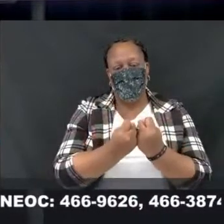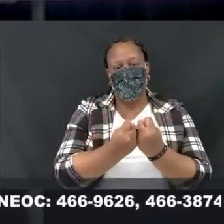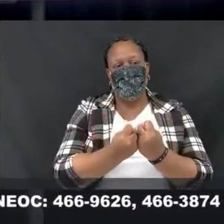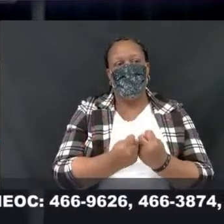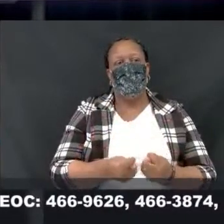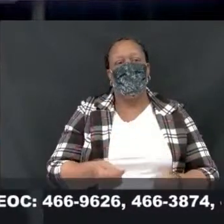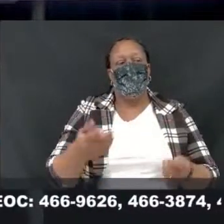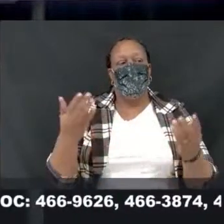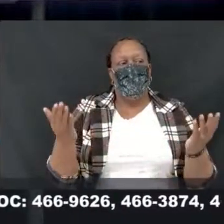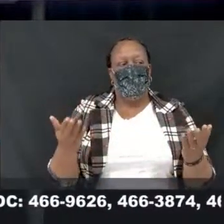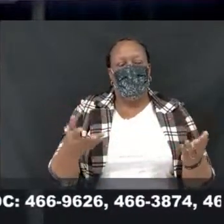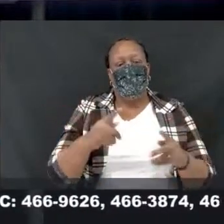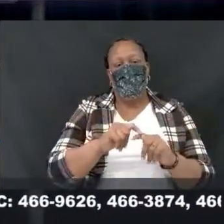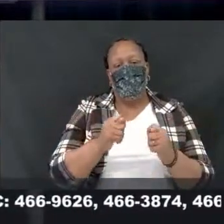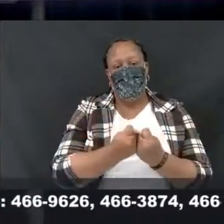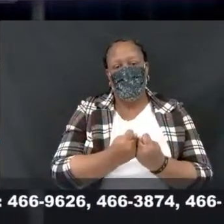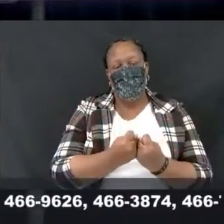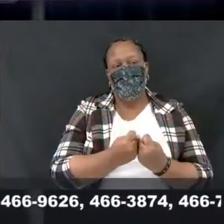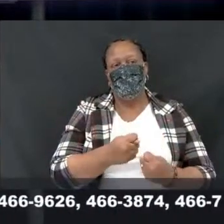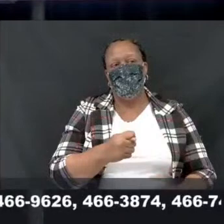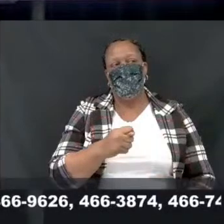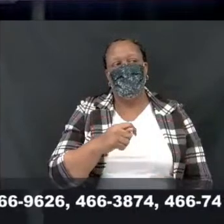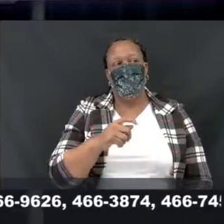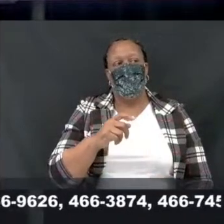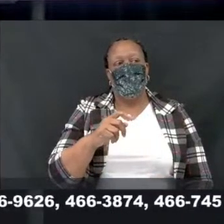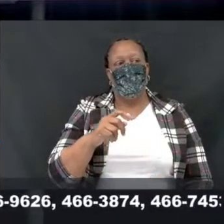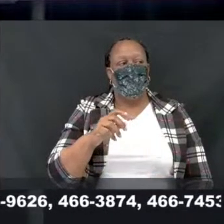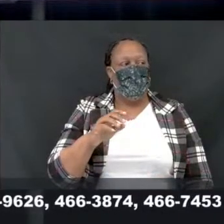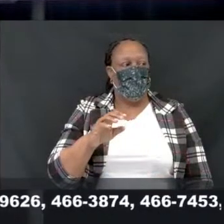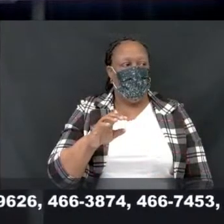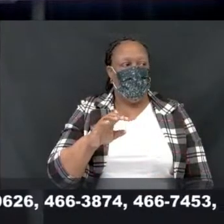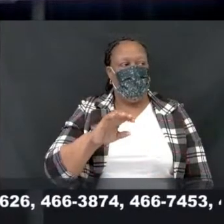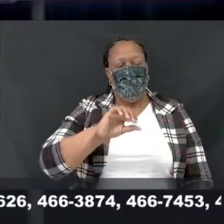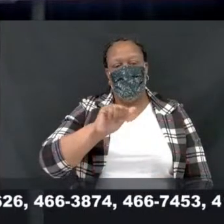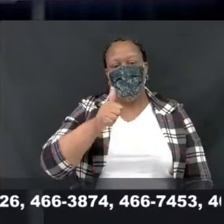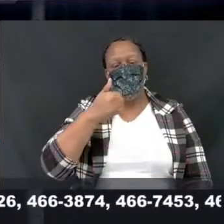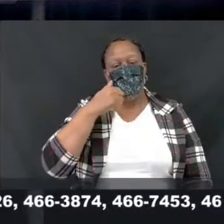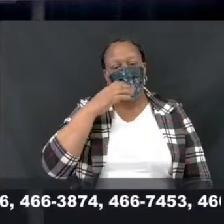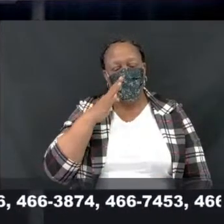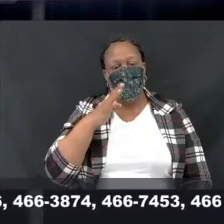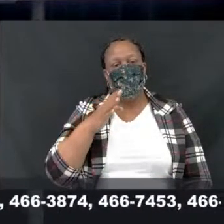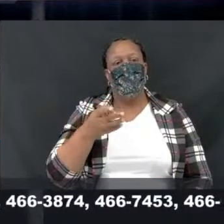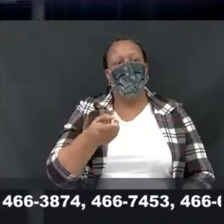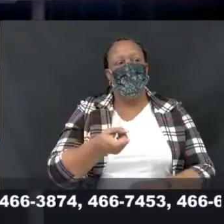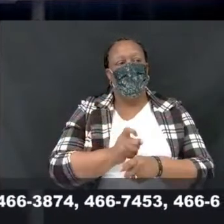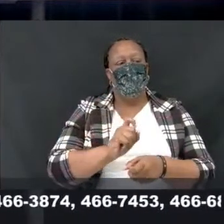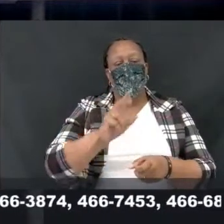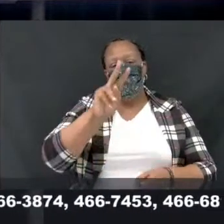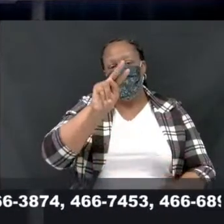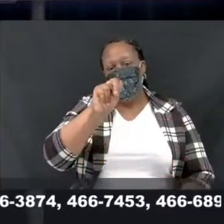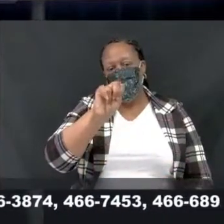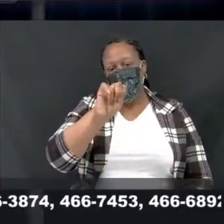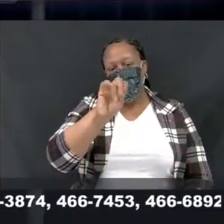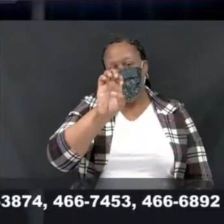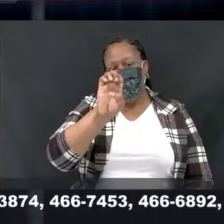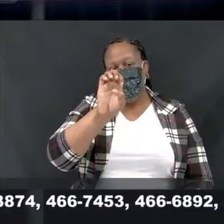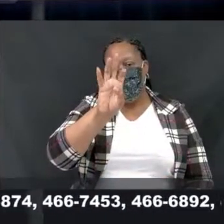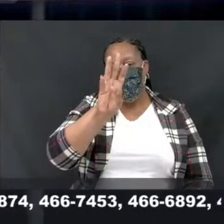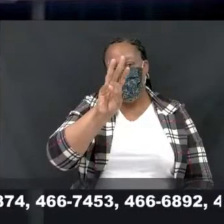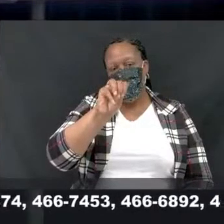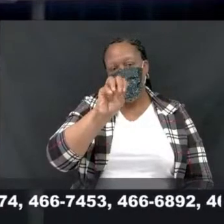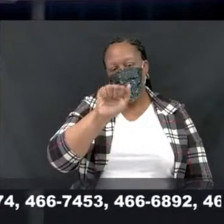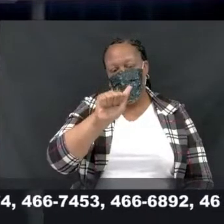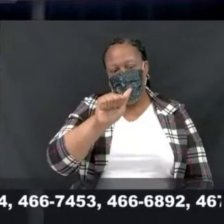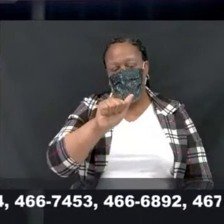team, LeJean James, Miss Ophelia Blanchard, and the entire NEMA staff who work behind the scenes to make